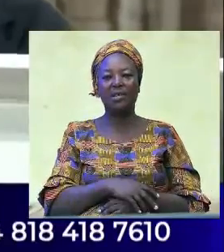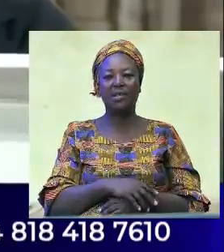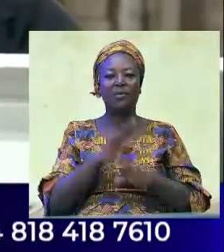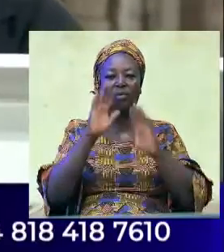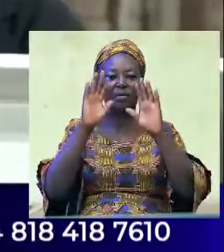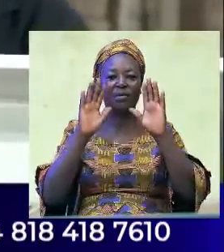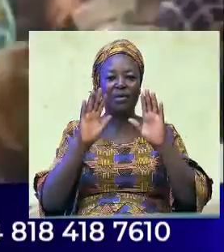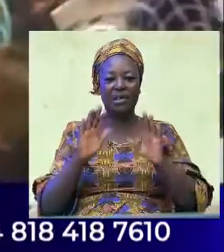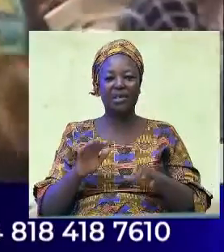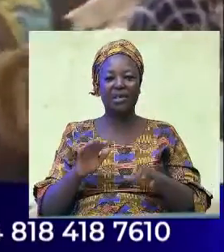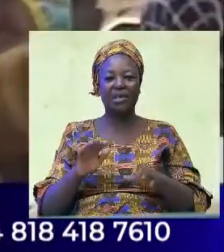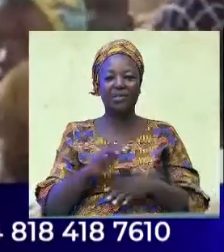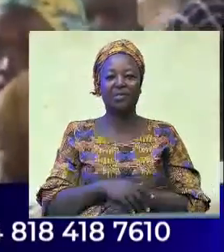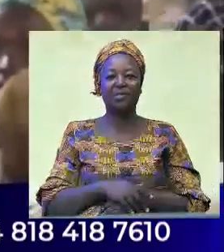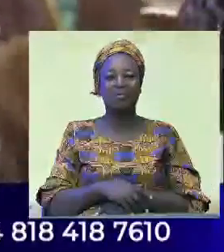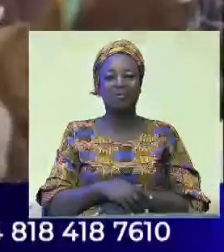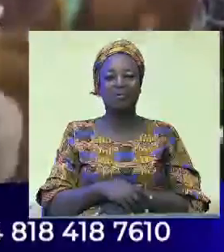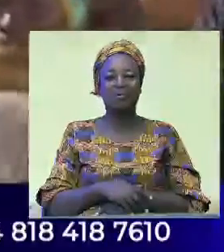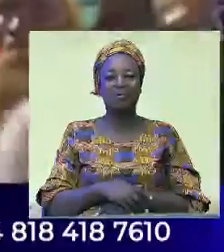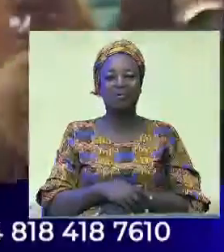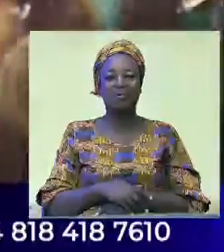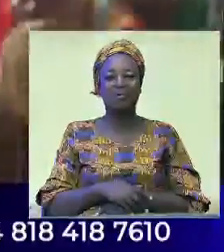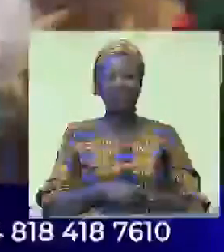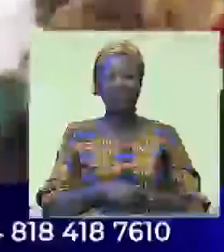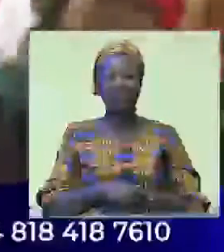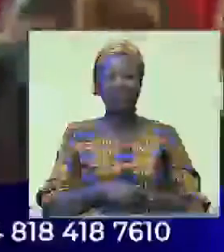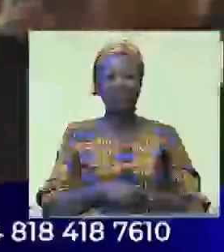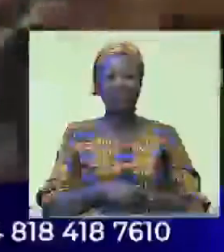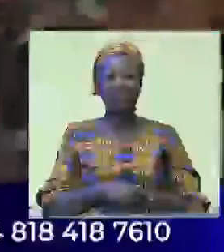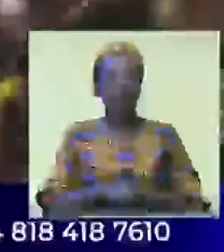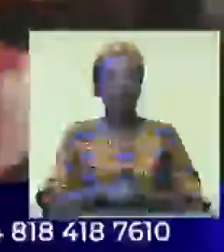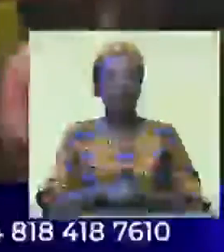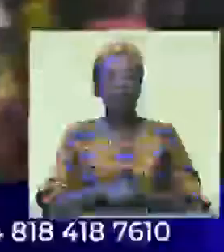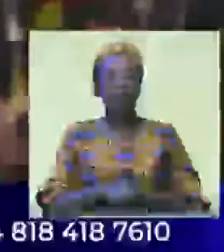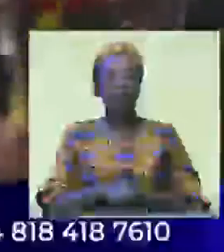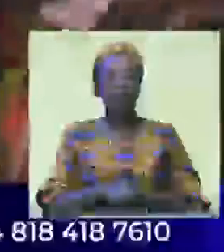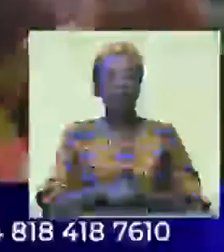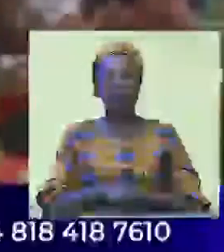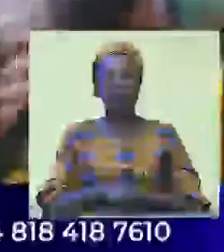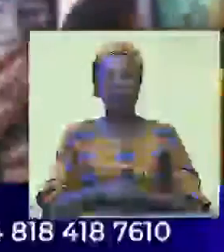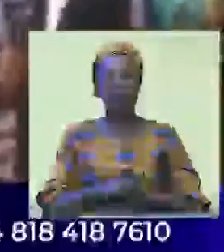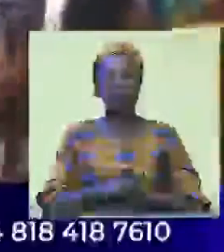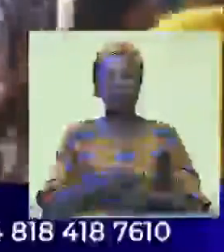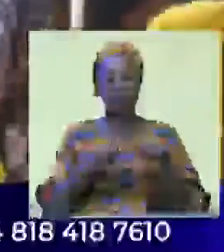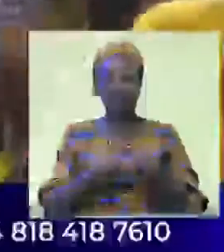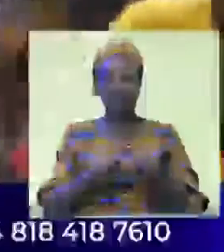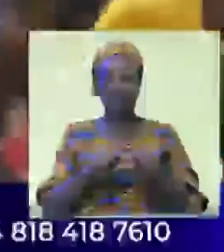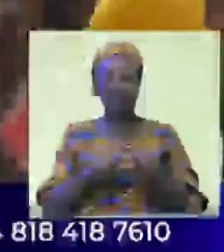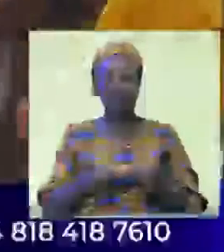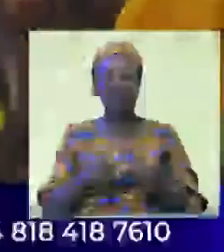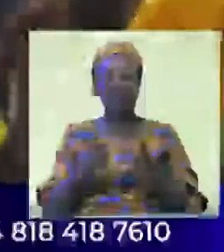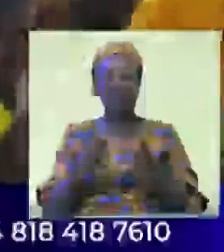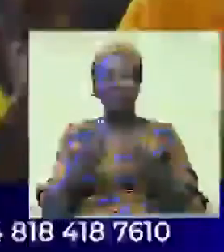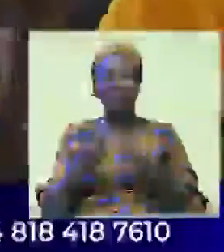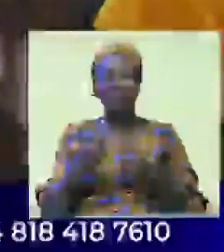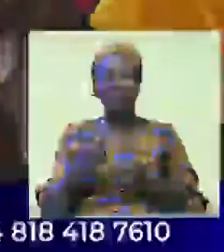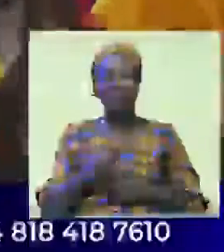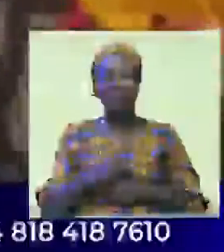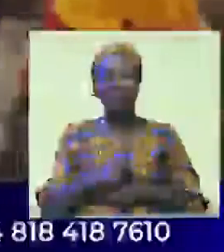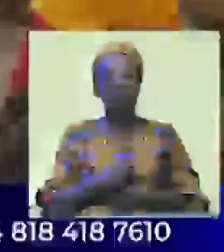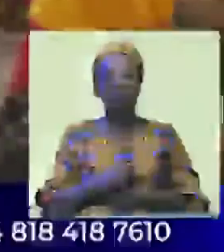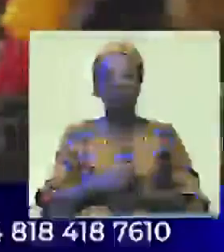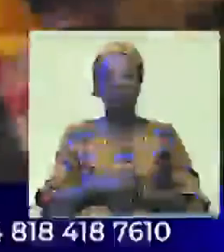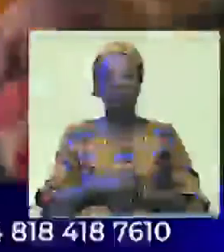See, it's happening here. Wonderful. This keep coming, keep coming. Bring